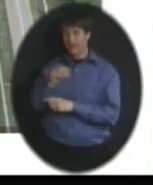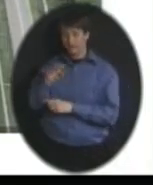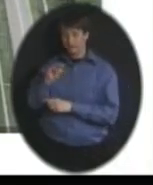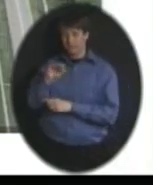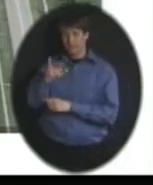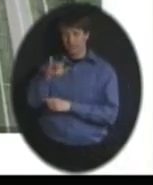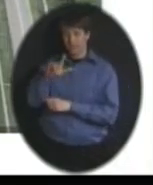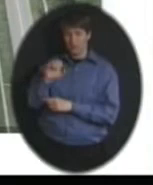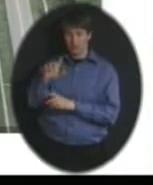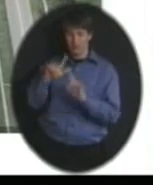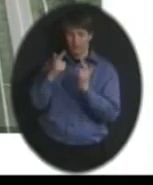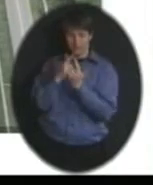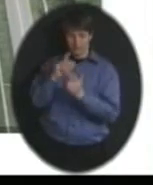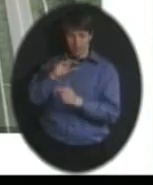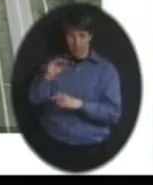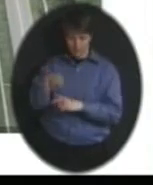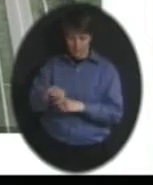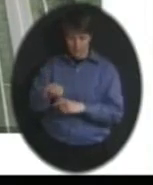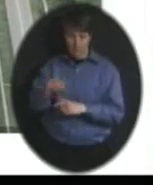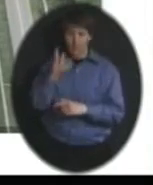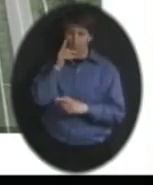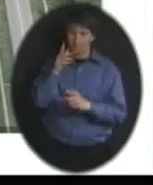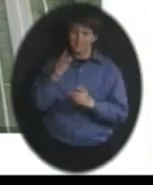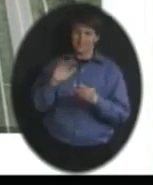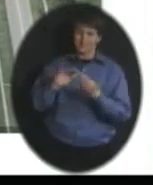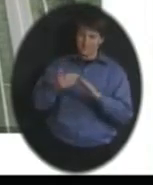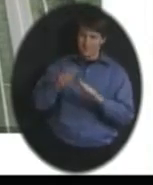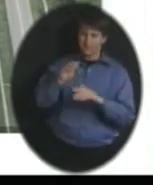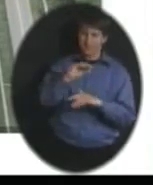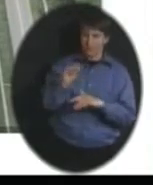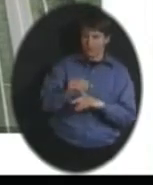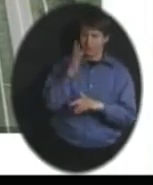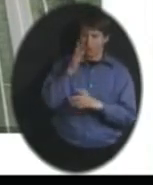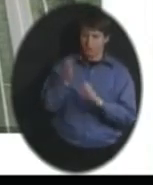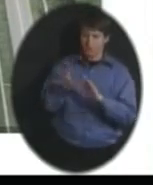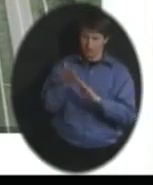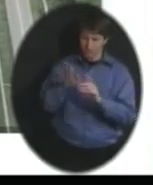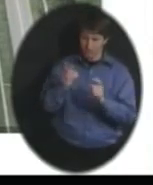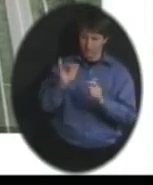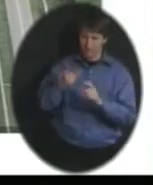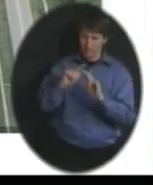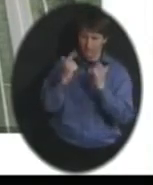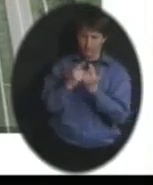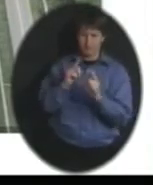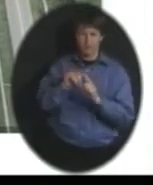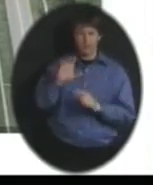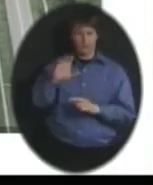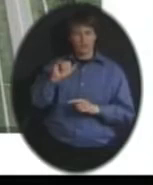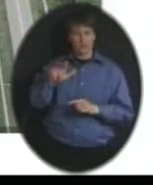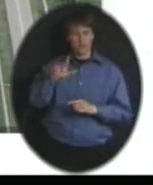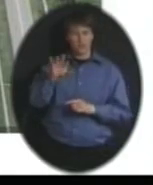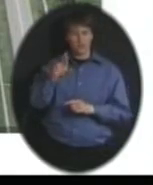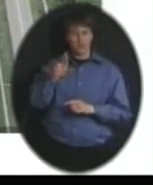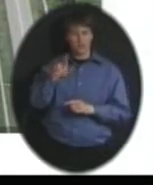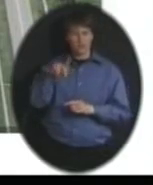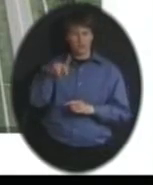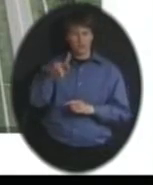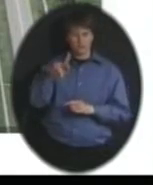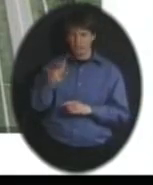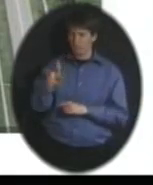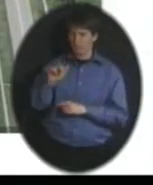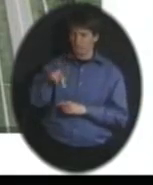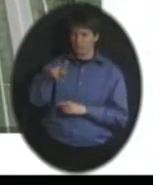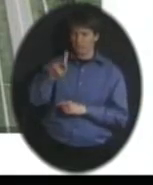be doing an agreement with the city of Olathe to operate the league, but with you guys. Cal Ripken will be actually our contractor, has agreed